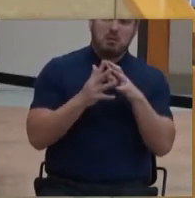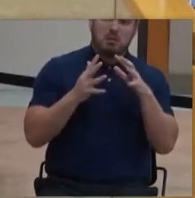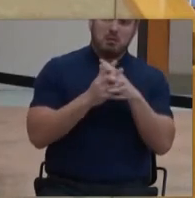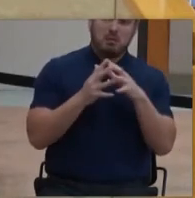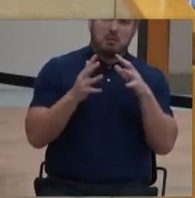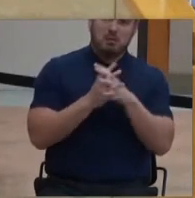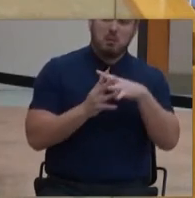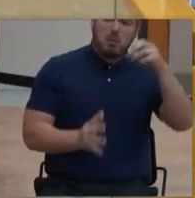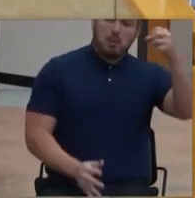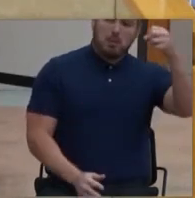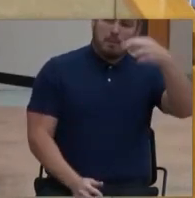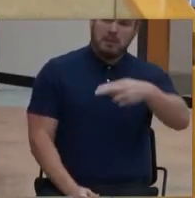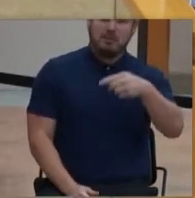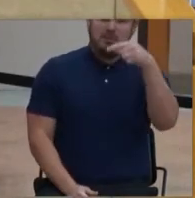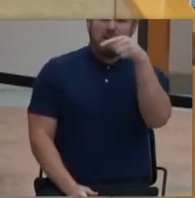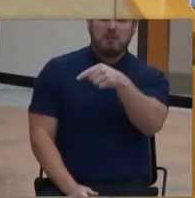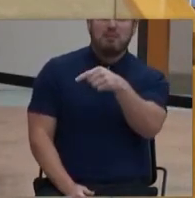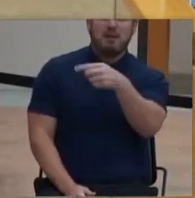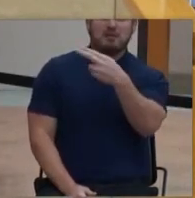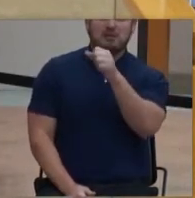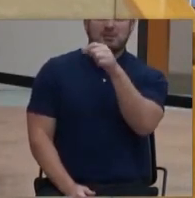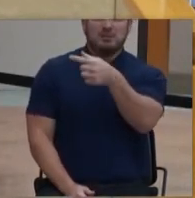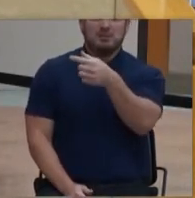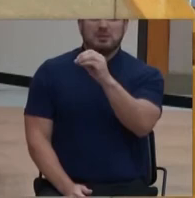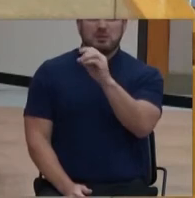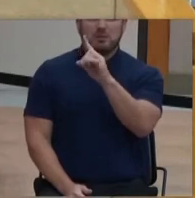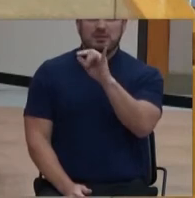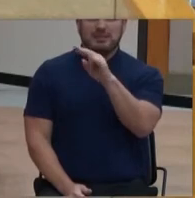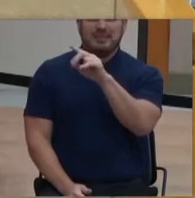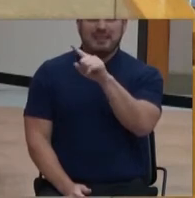a row, which was pretty great, let me just say.